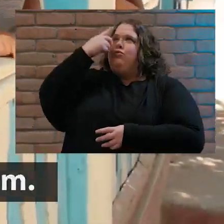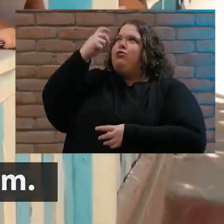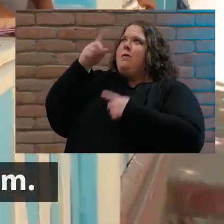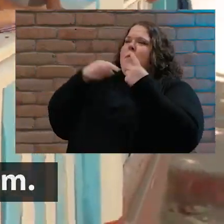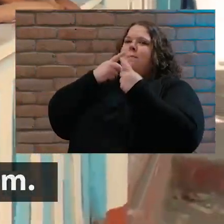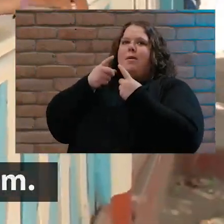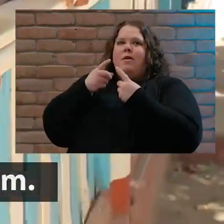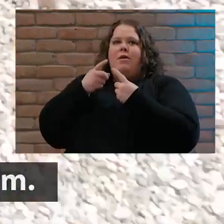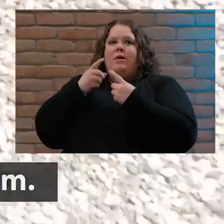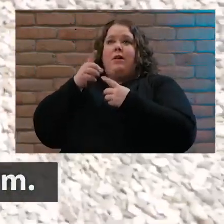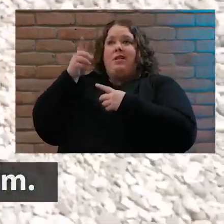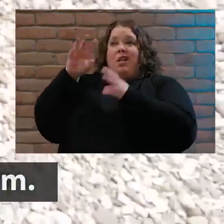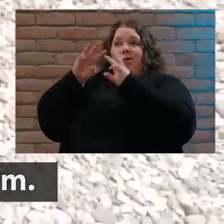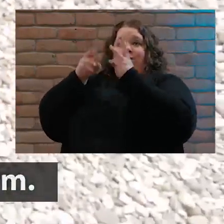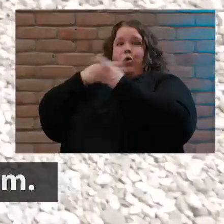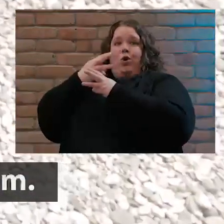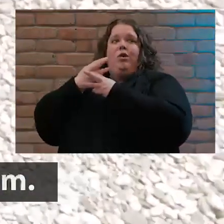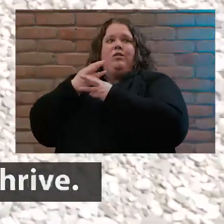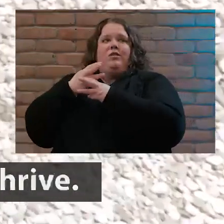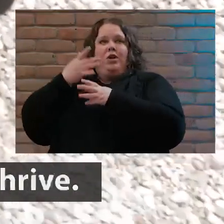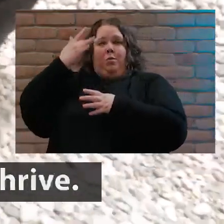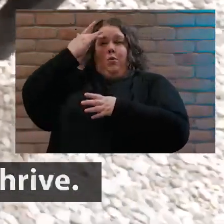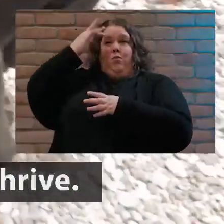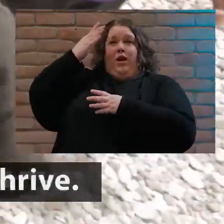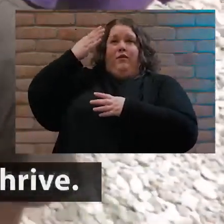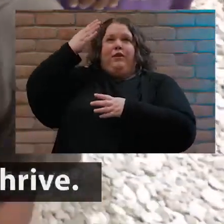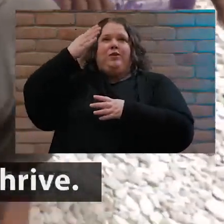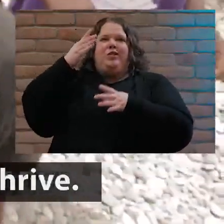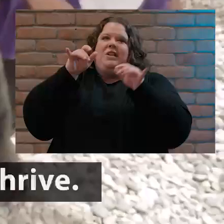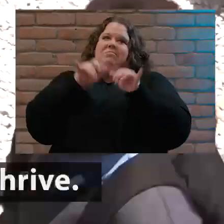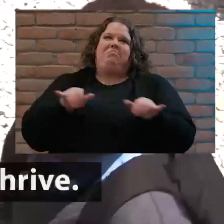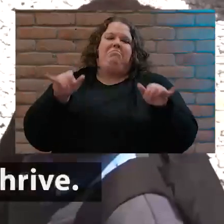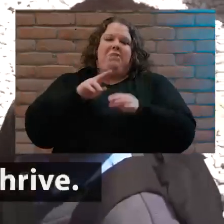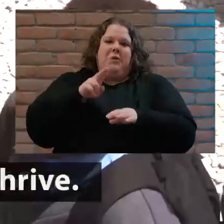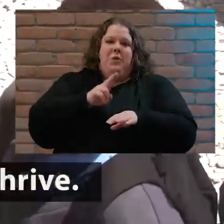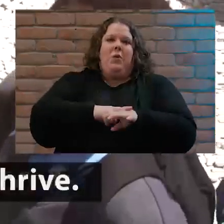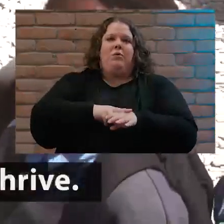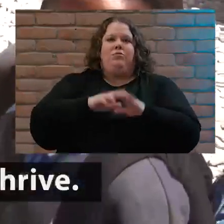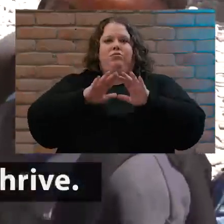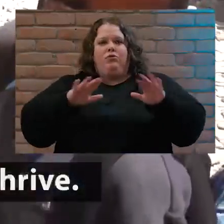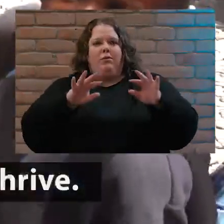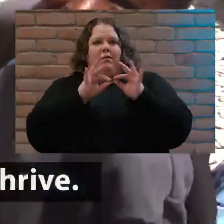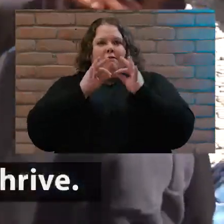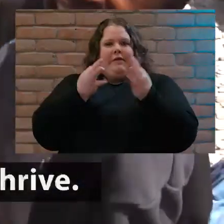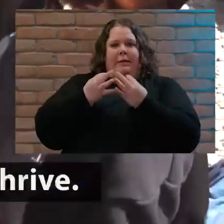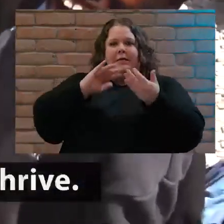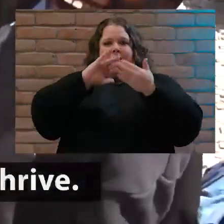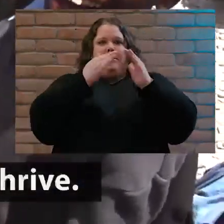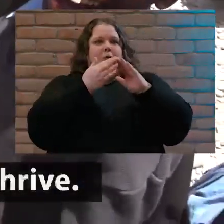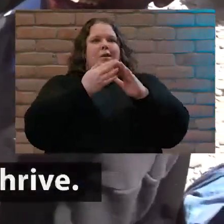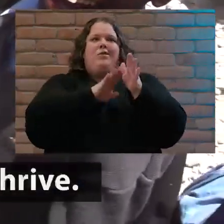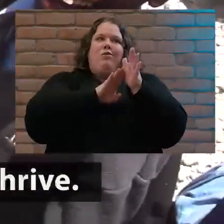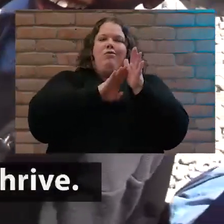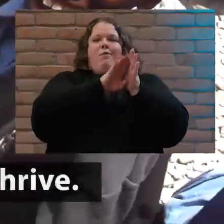world where bright futures are the norm. Where children, families, and communities thrive.